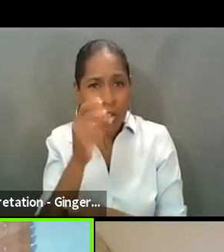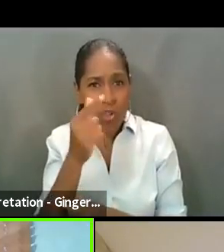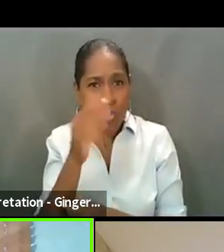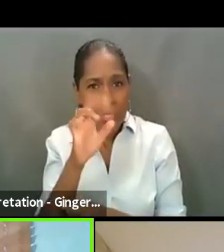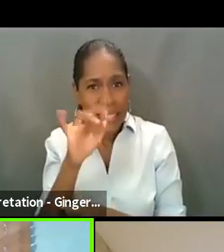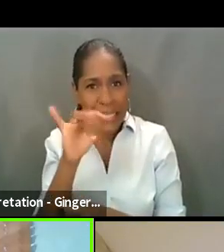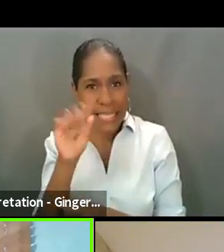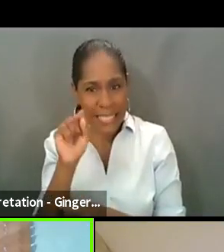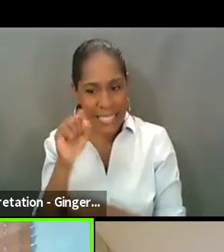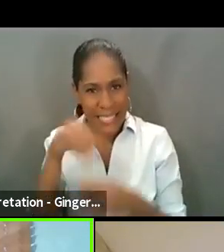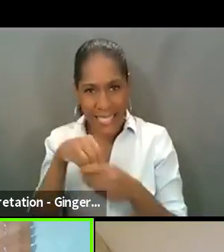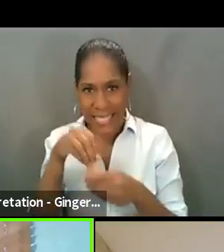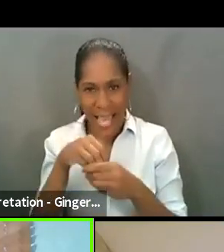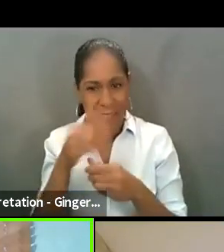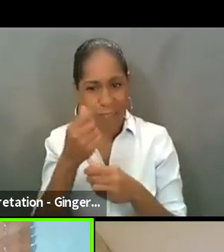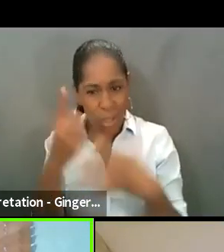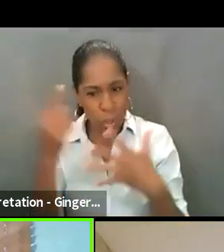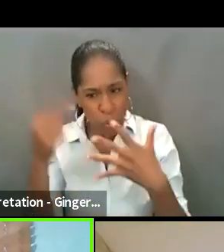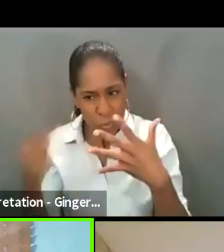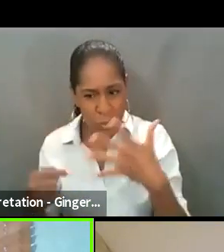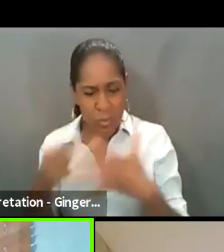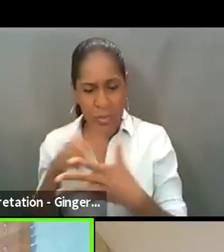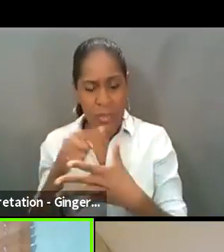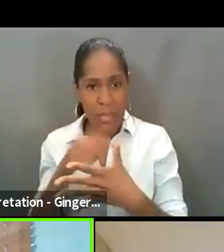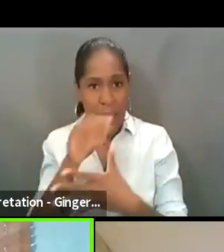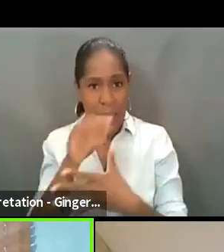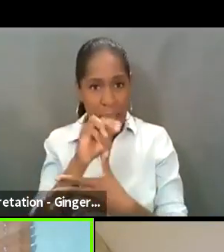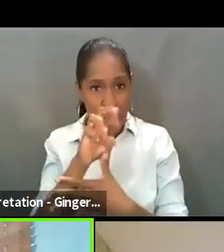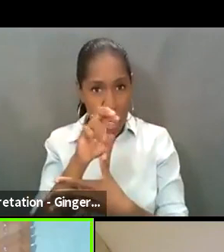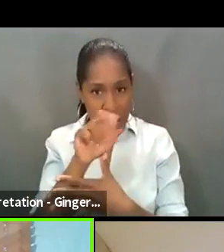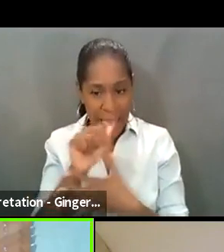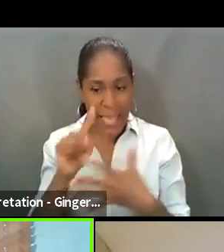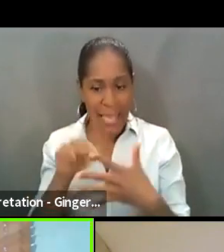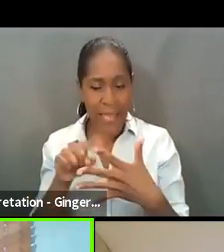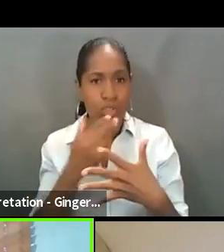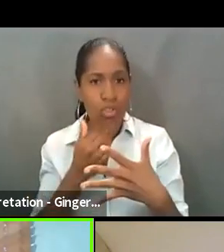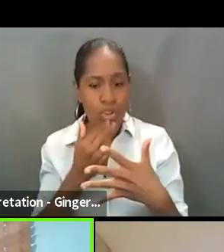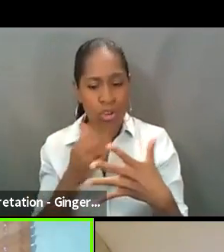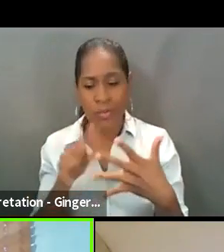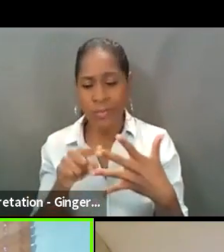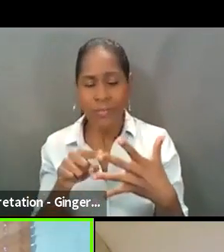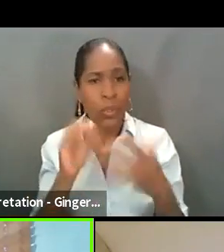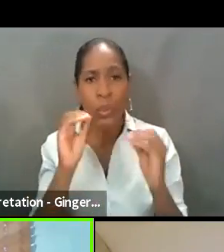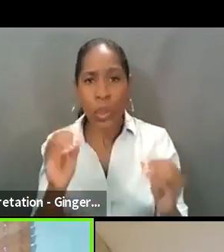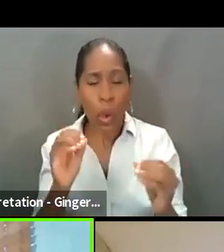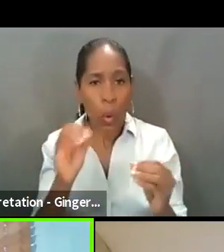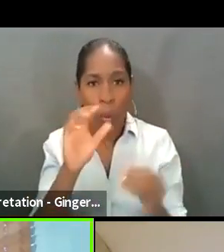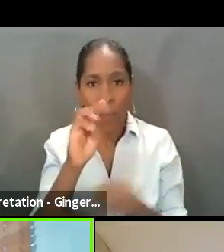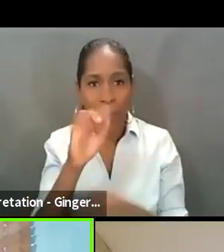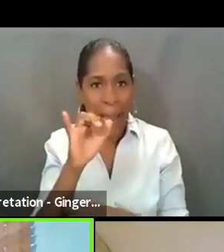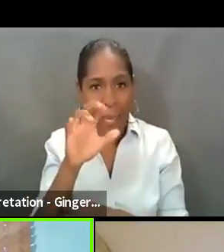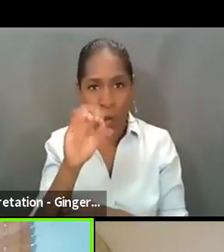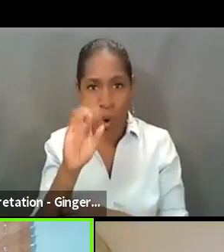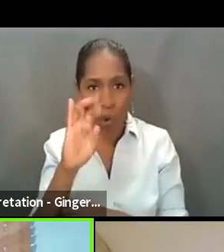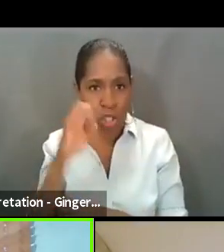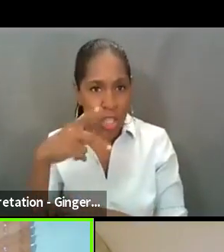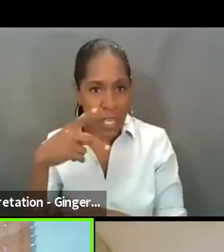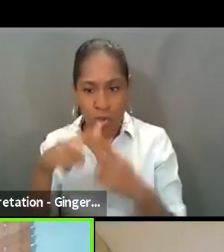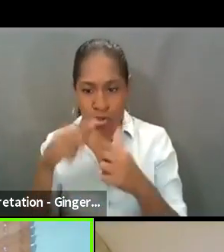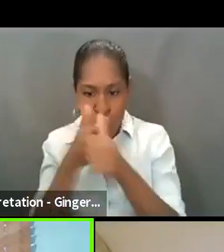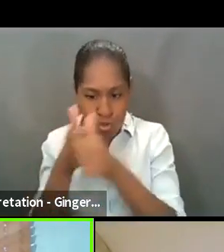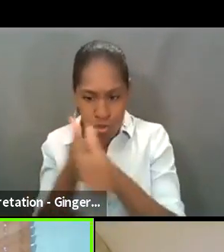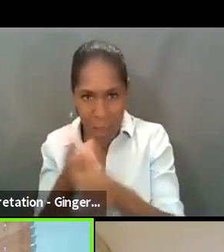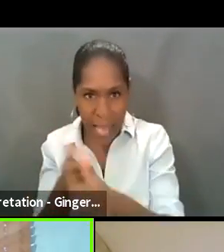mRNA, the salts, the sugars. It doesn't have any microchips. and it will never get